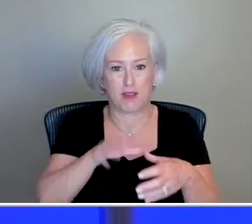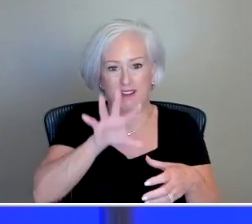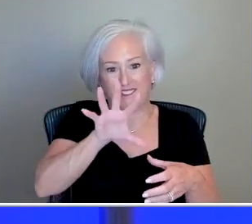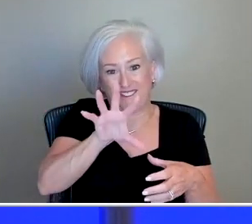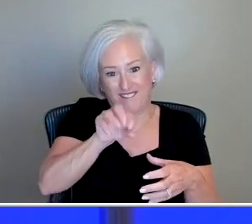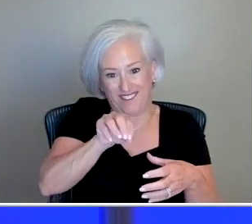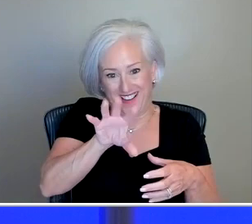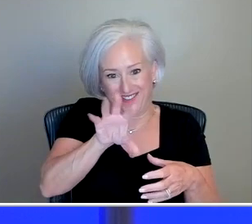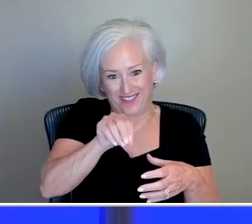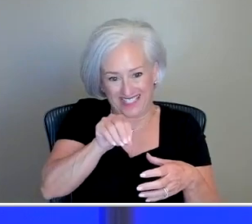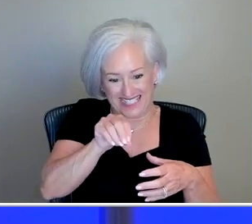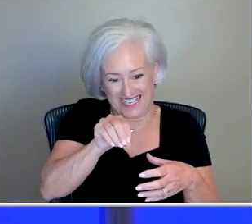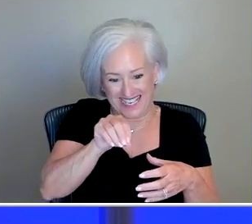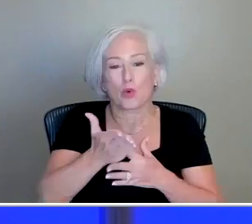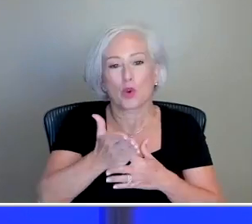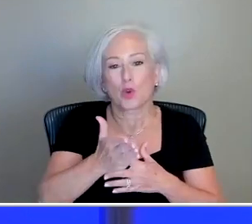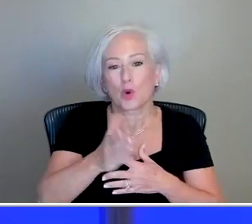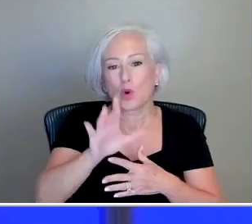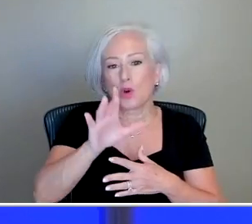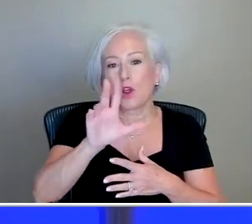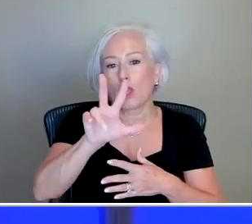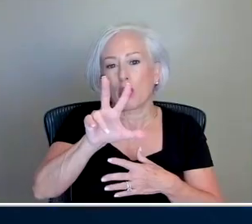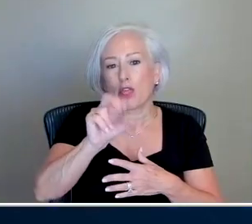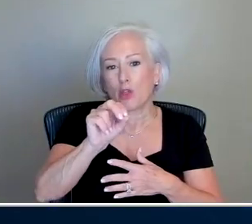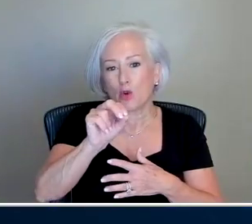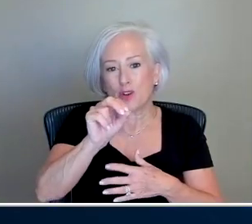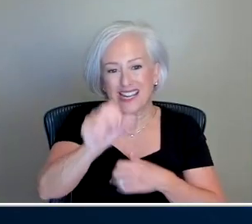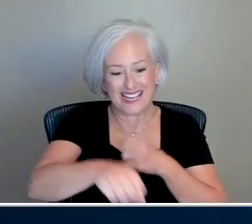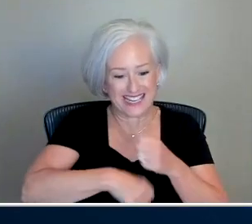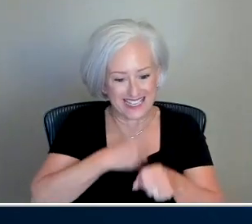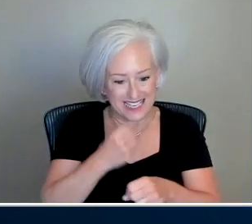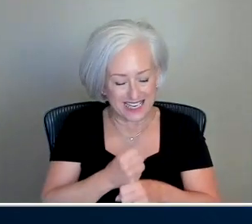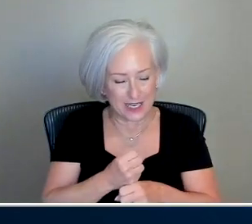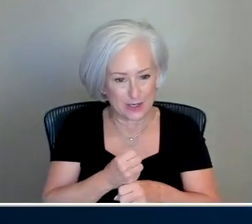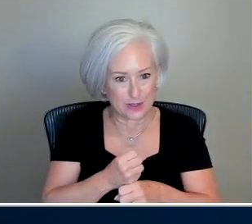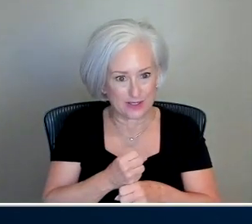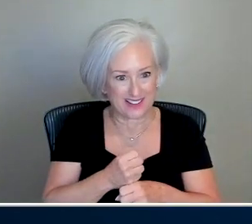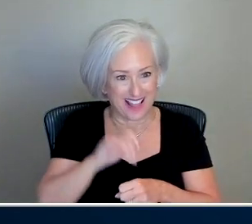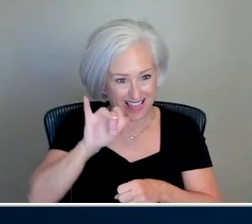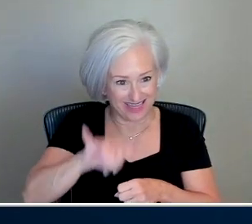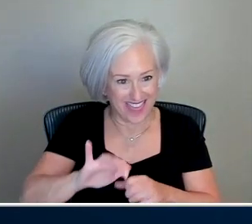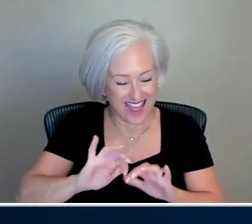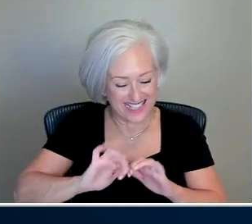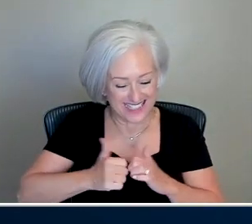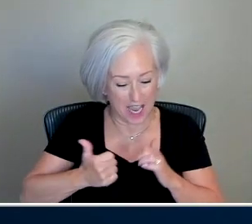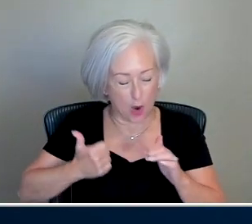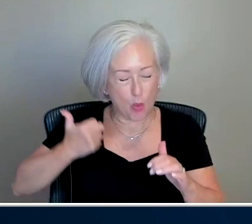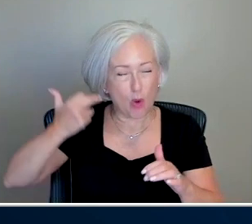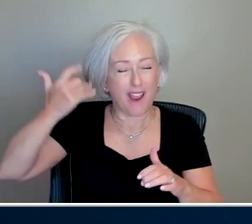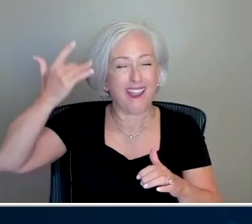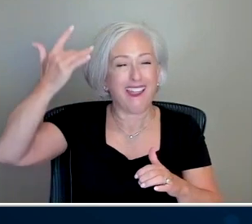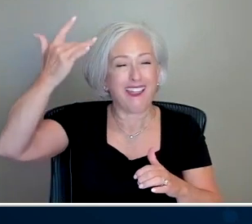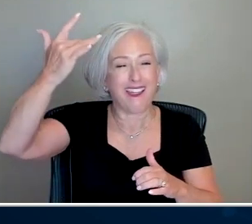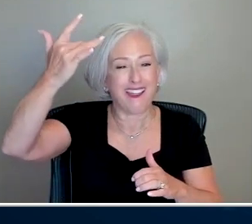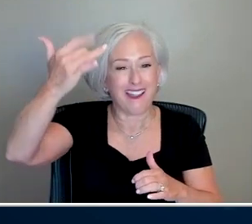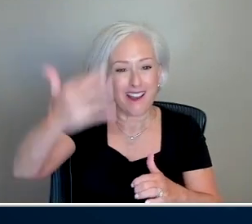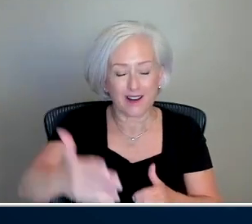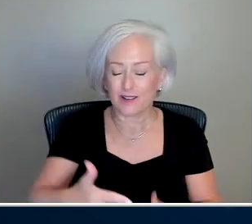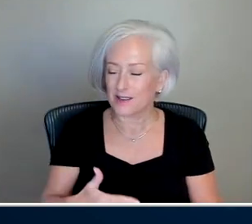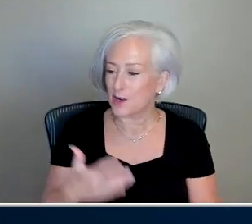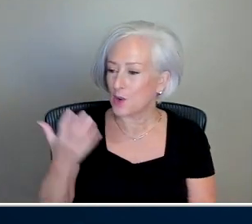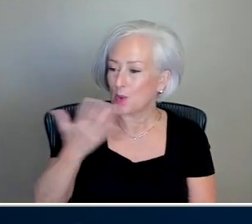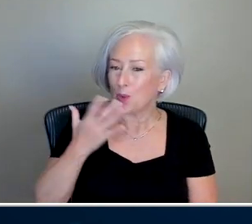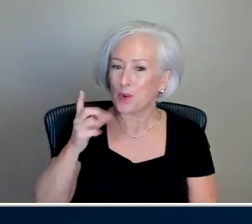a 30-year period of time. Oh, wow. That's how rare this is. Well, we always knew you were a rare kind of guy,